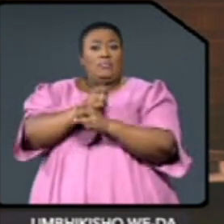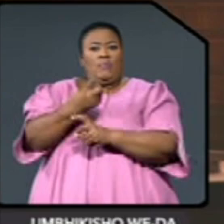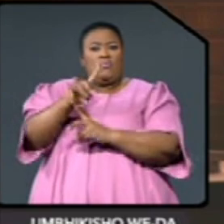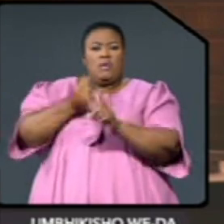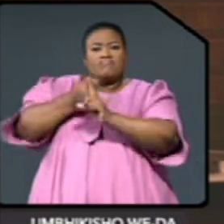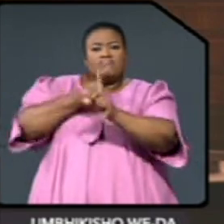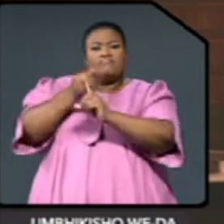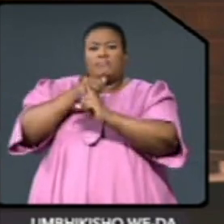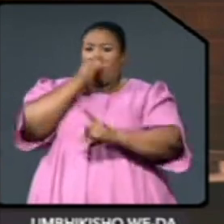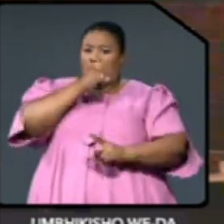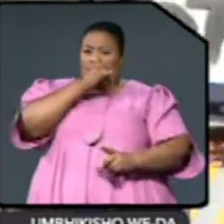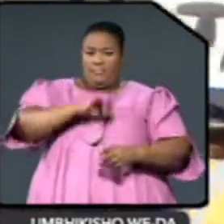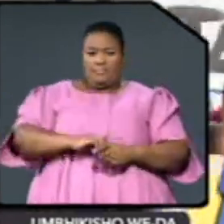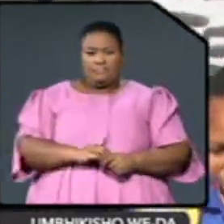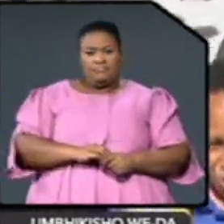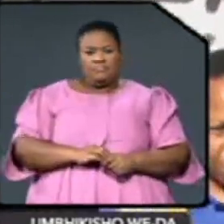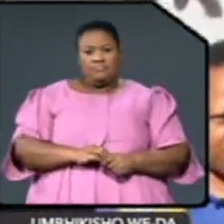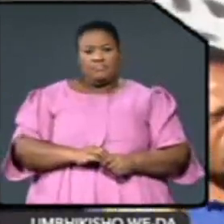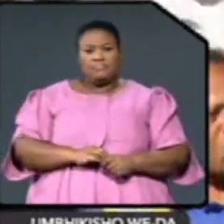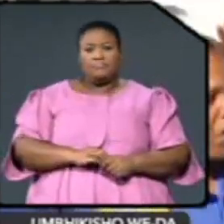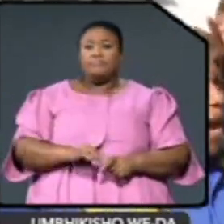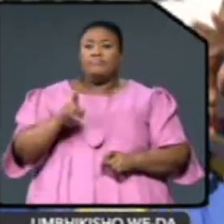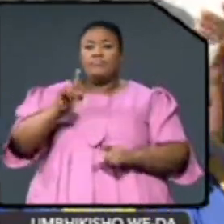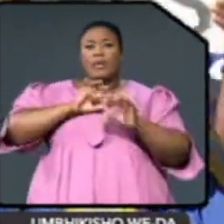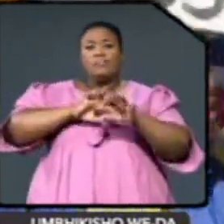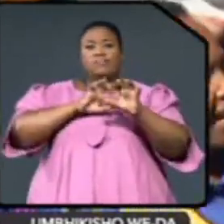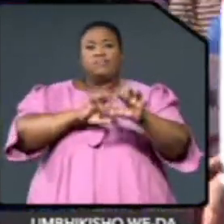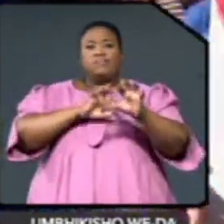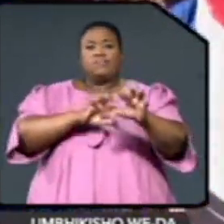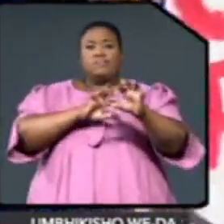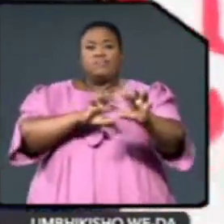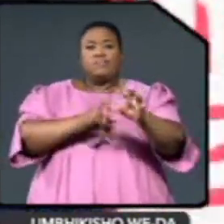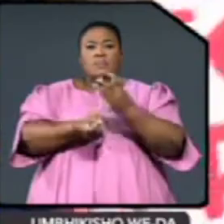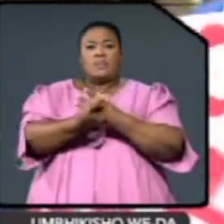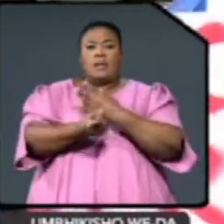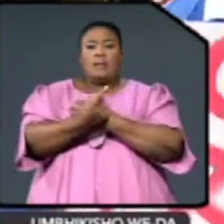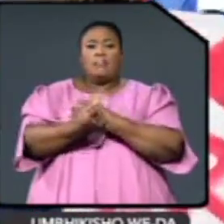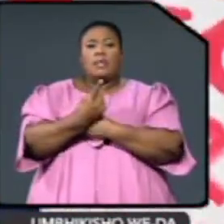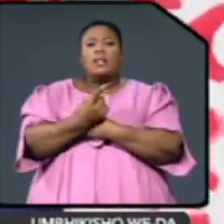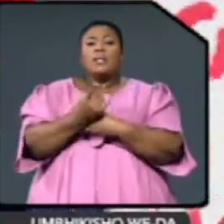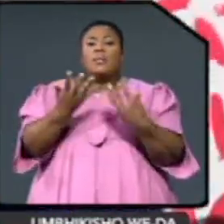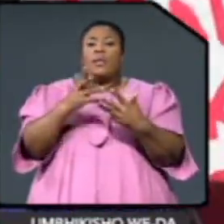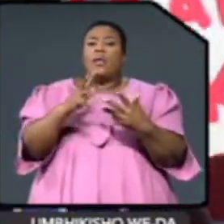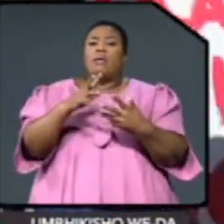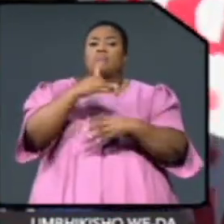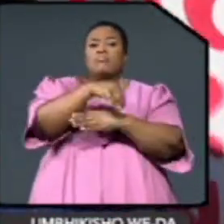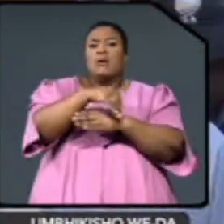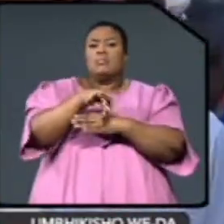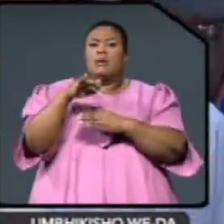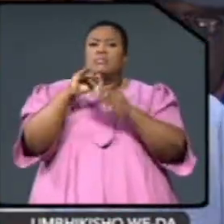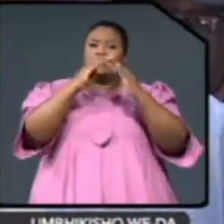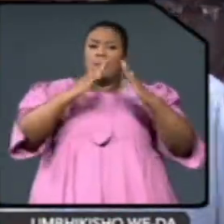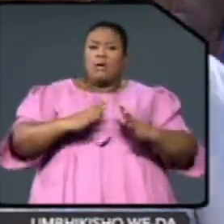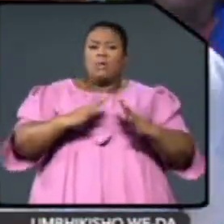nani. Lo mbhikisho ubulibangise lapho kuhlala khona ongqongqoshe ePitoli. Umholi we-DA